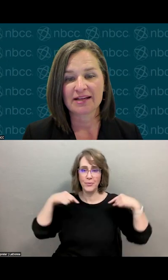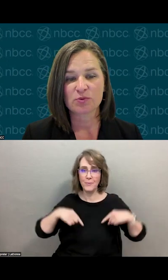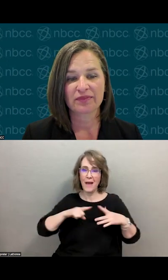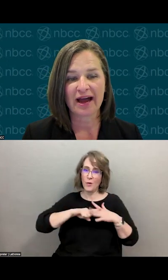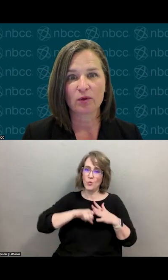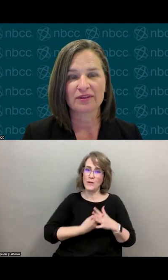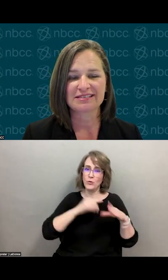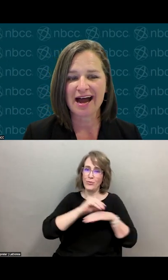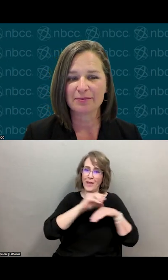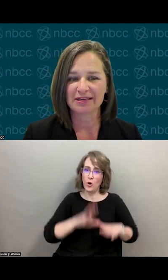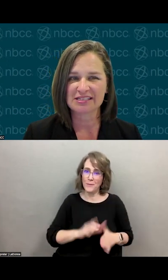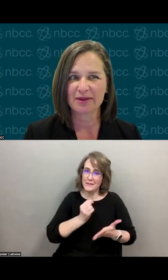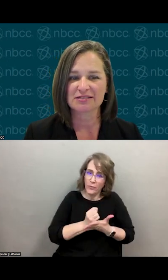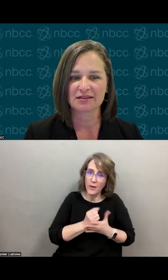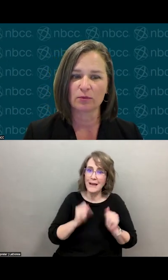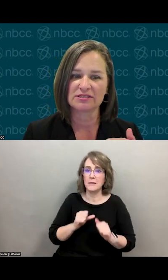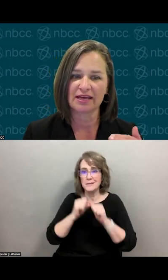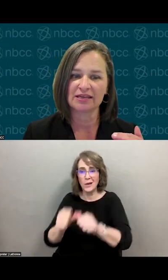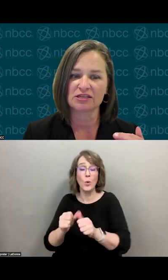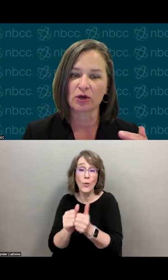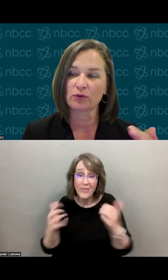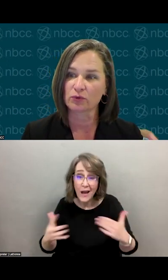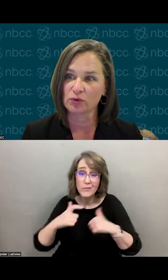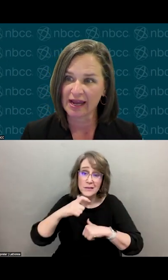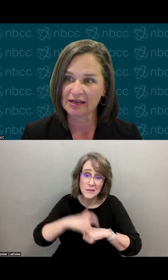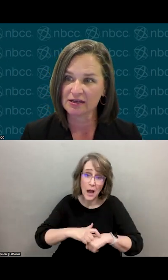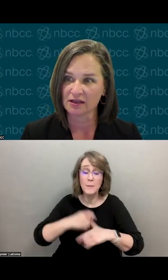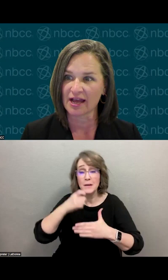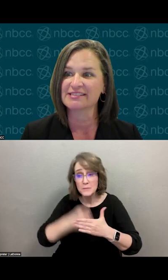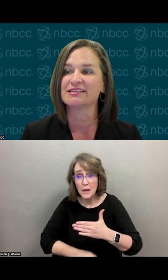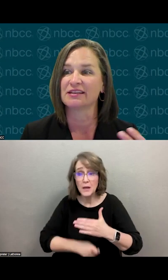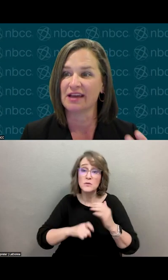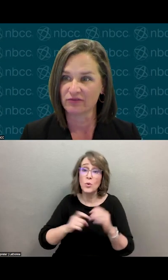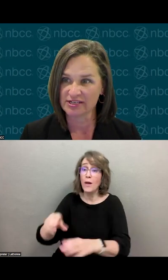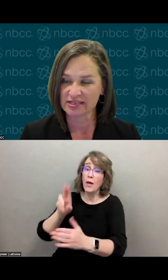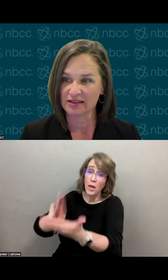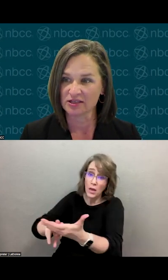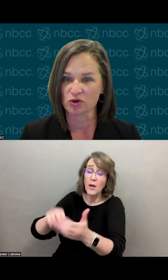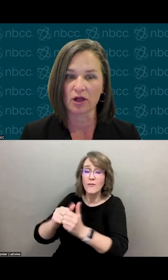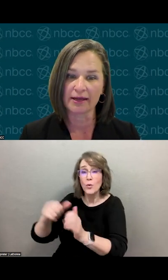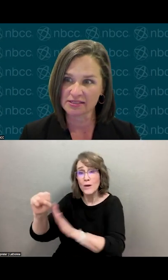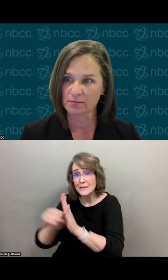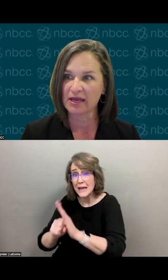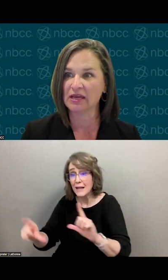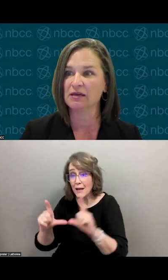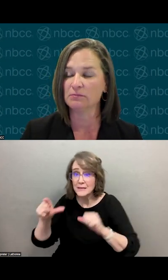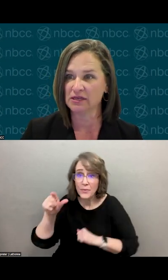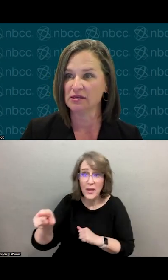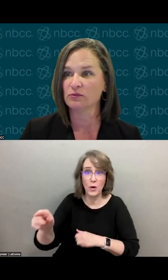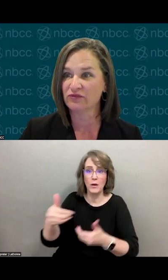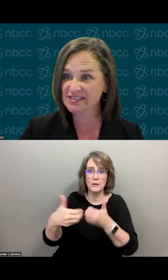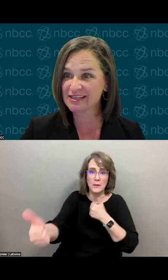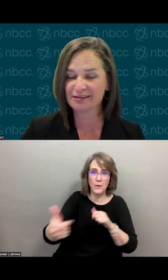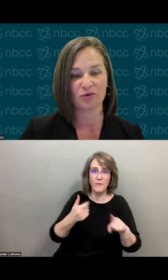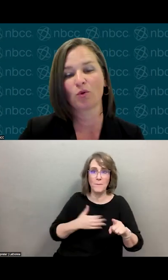And that's without the time and expense that it would take to go through gaining a license in every state that your clients may